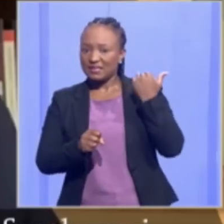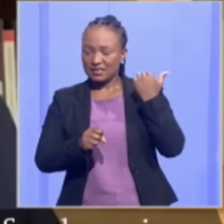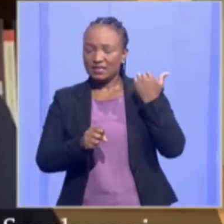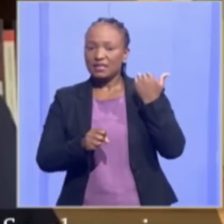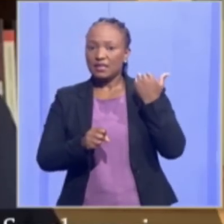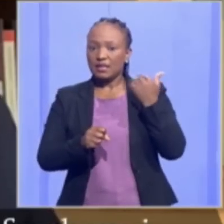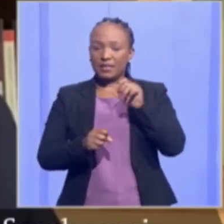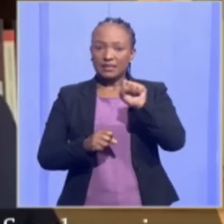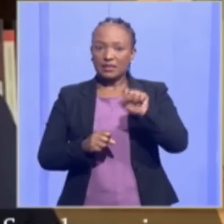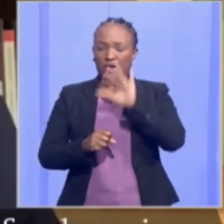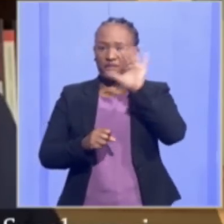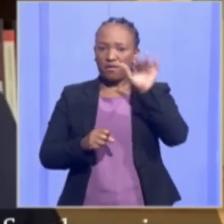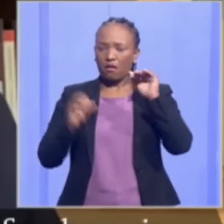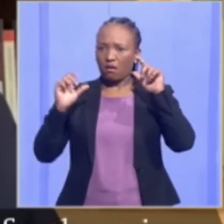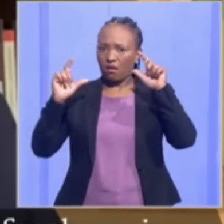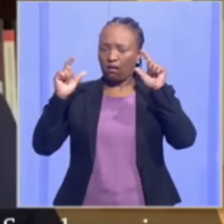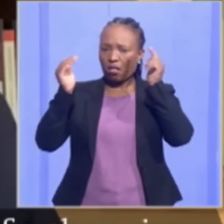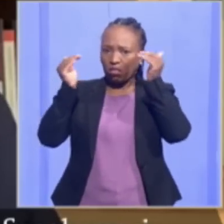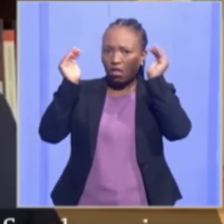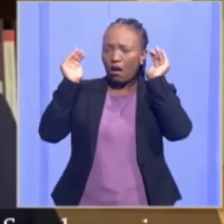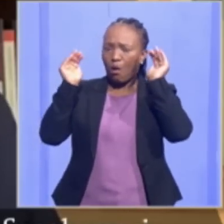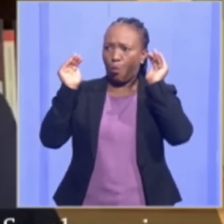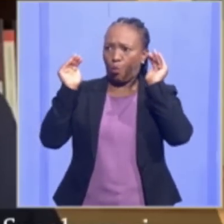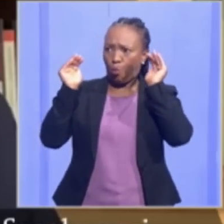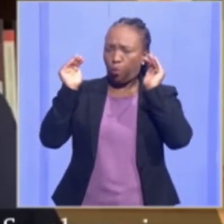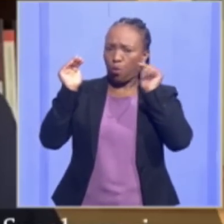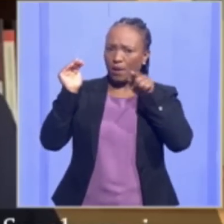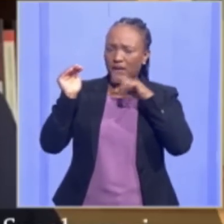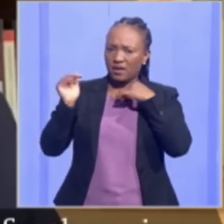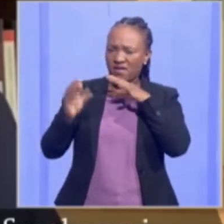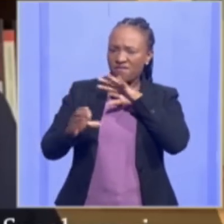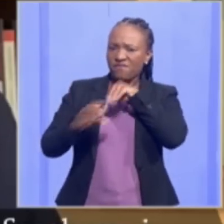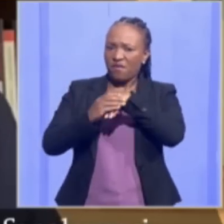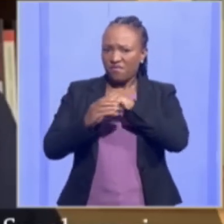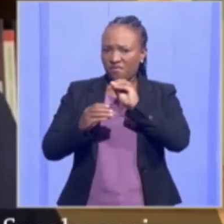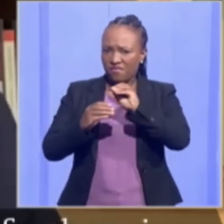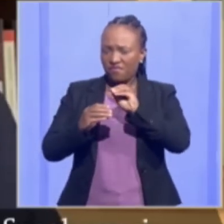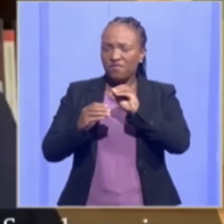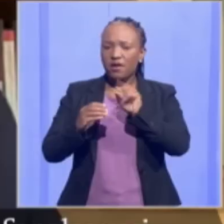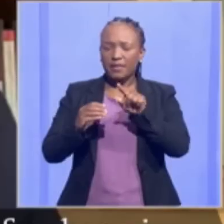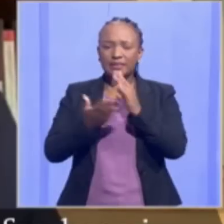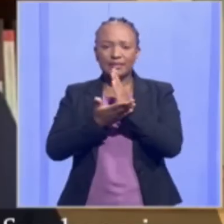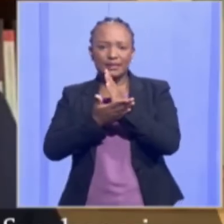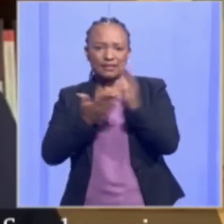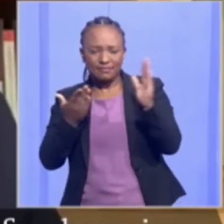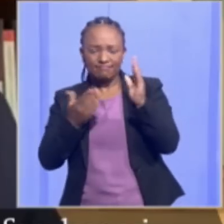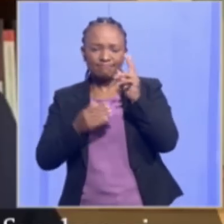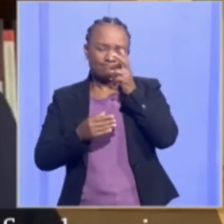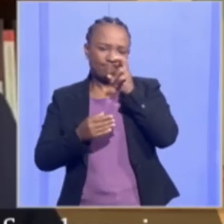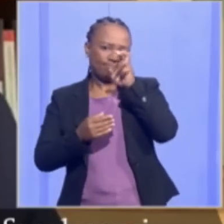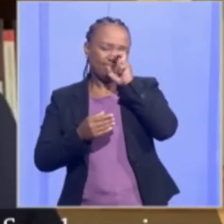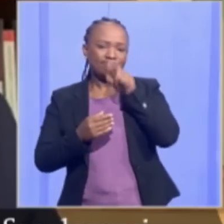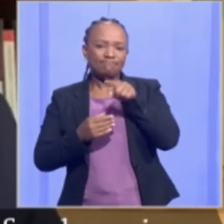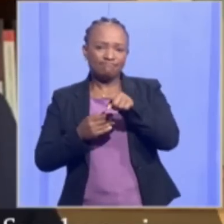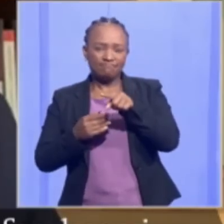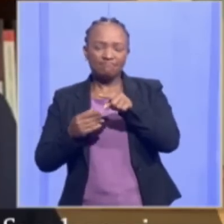for South Africa to look at terror funding and also to act stricter against these organizations that